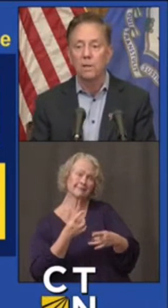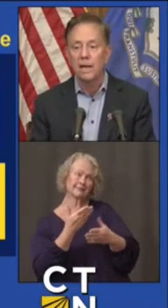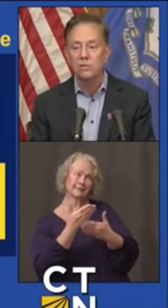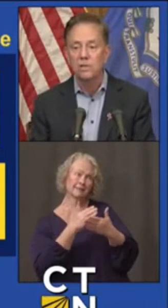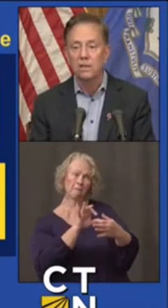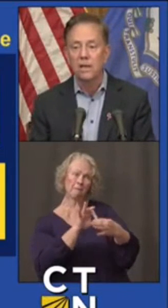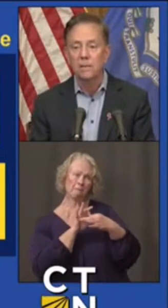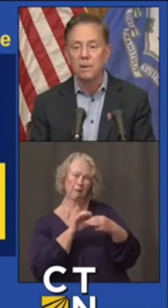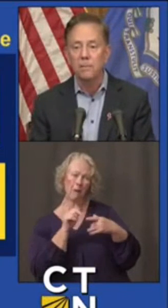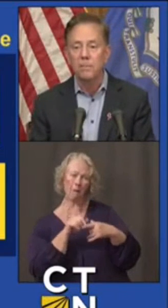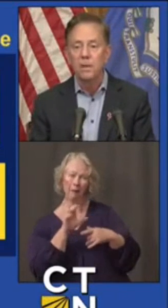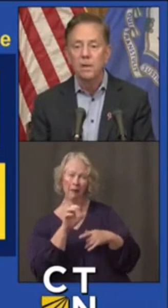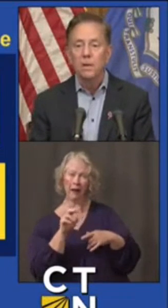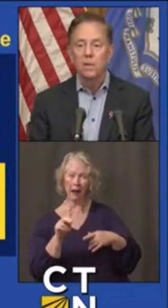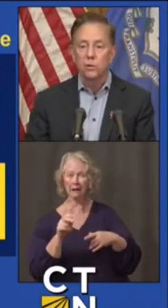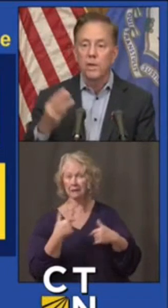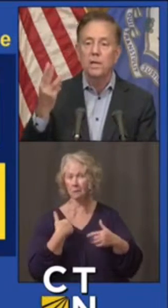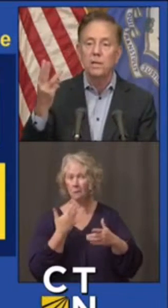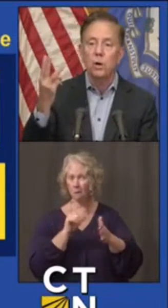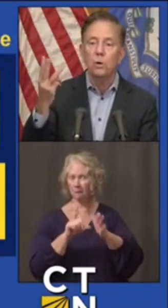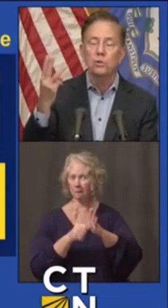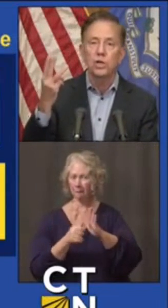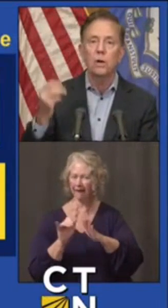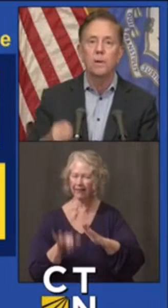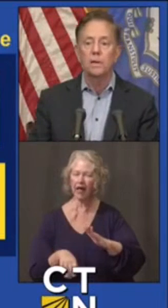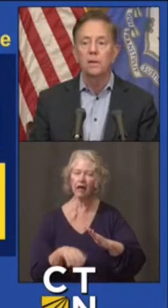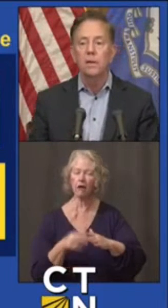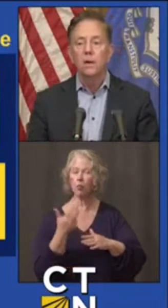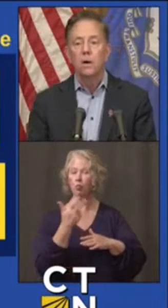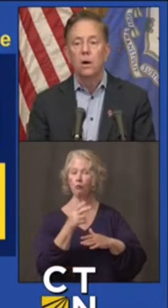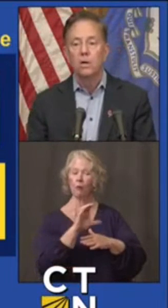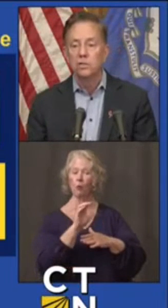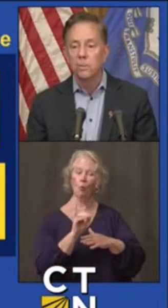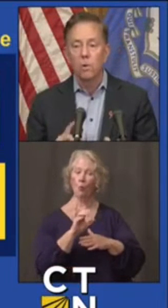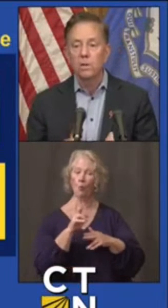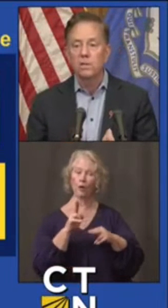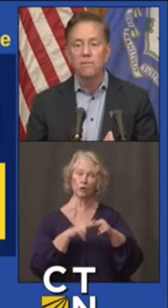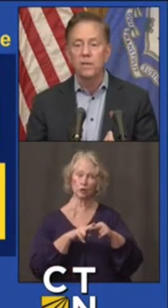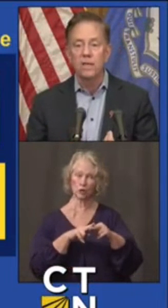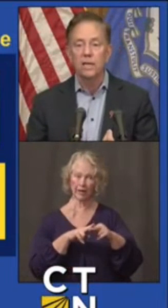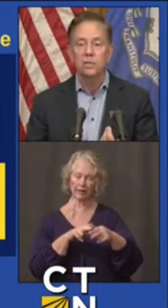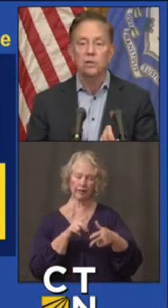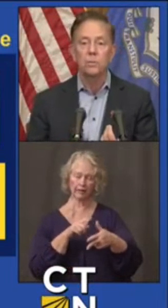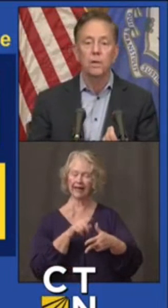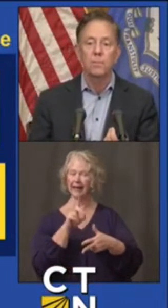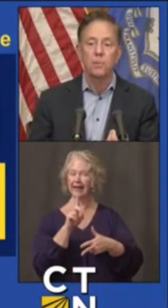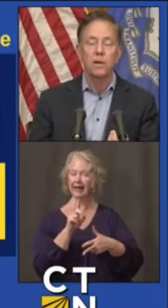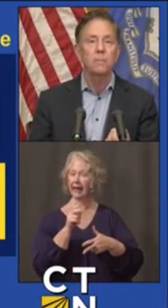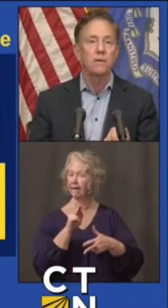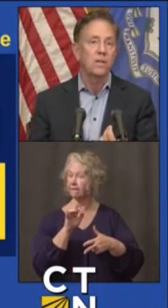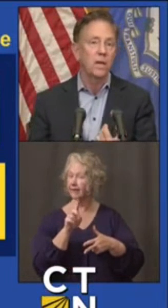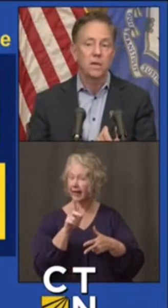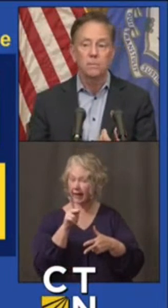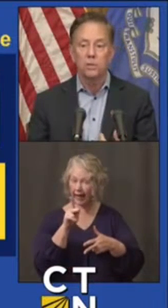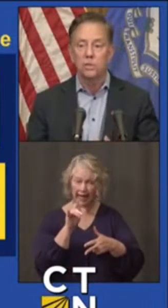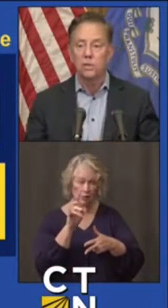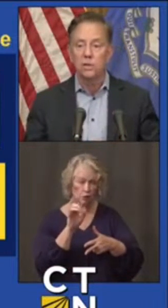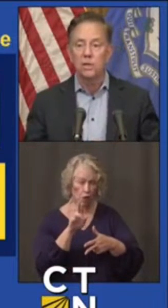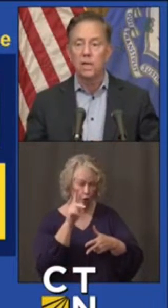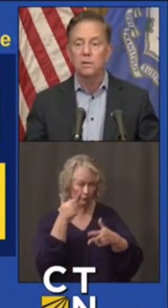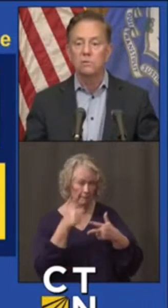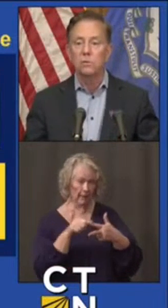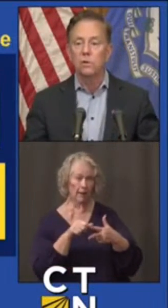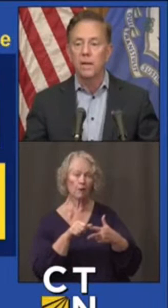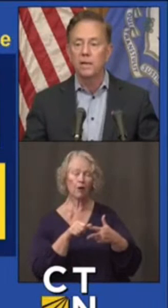wanted to accent them. The 3 co-chairmen is number 1, David Kessler. You probably remember him, FDA commissioner,